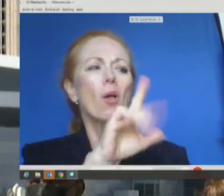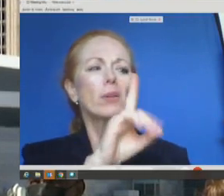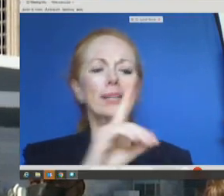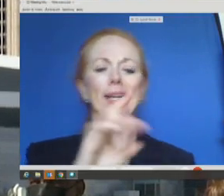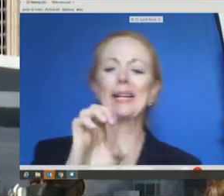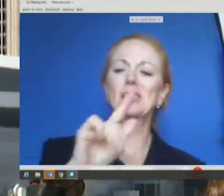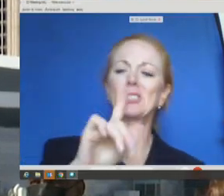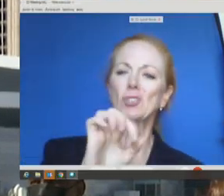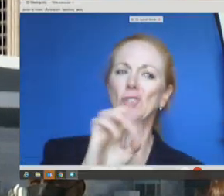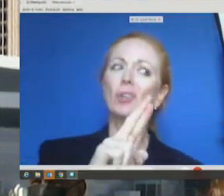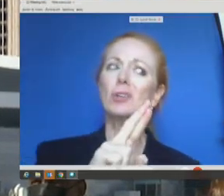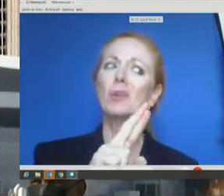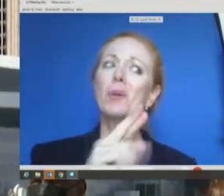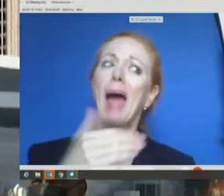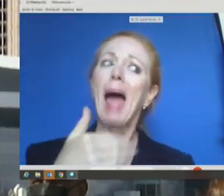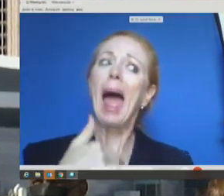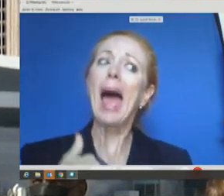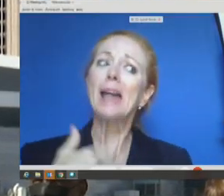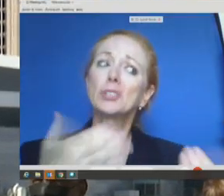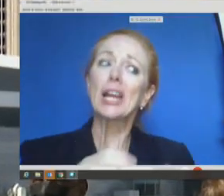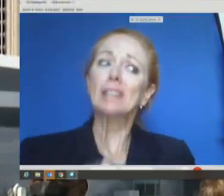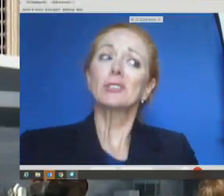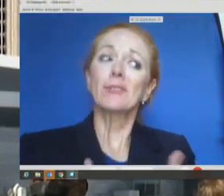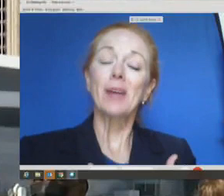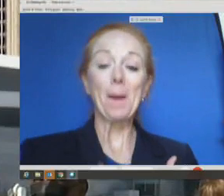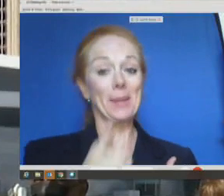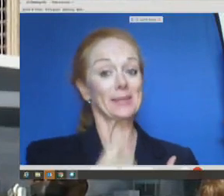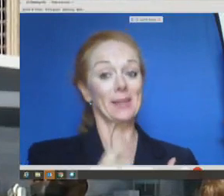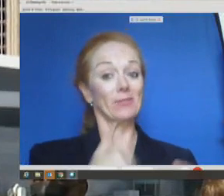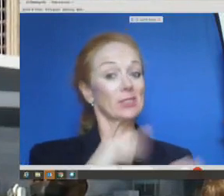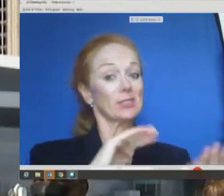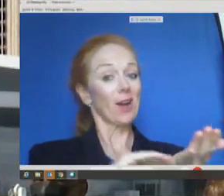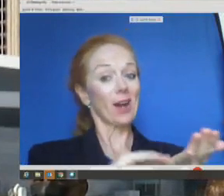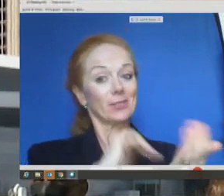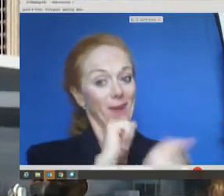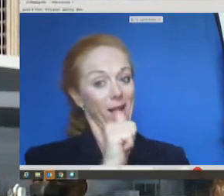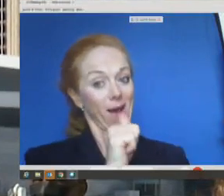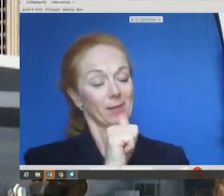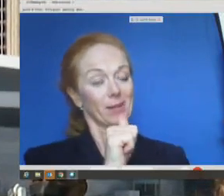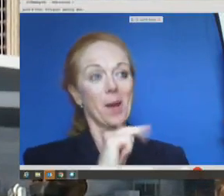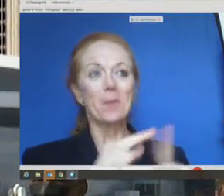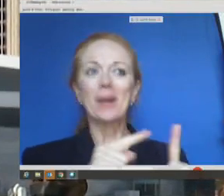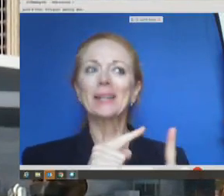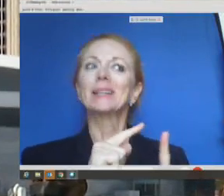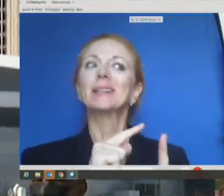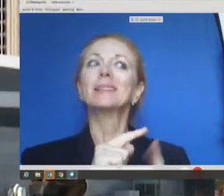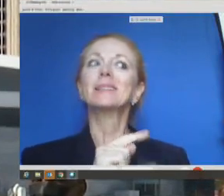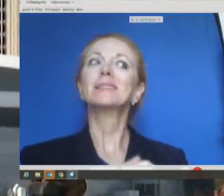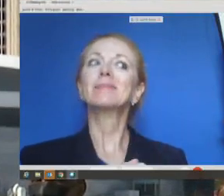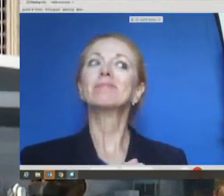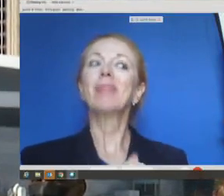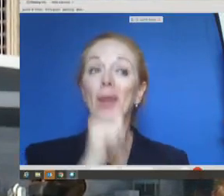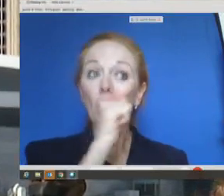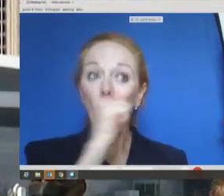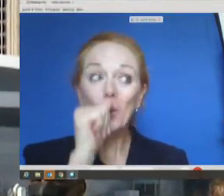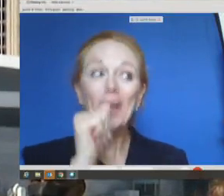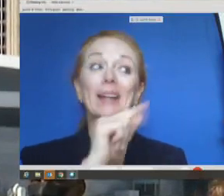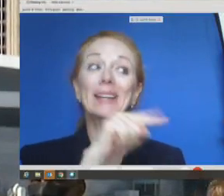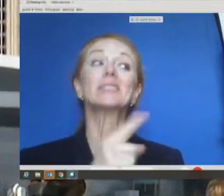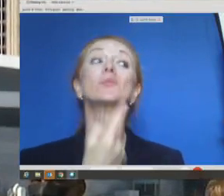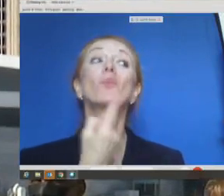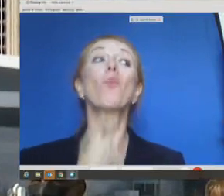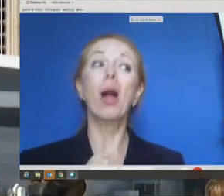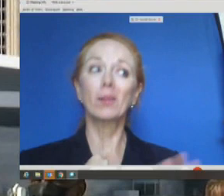DA's decision not to criminally charge, seeing the video, editing this case, do you personally believe an officer from Sergeant